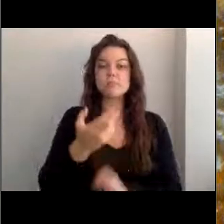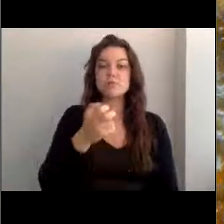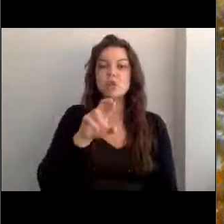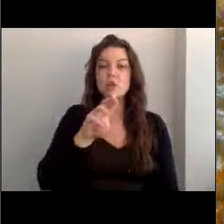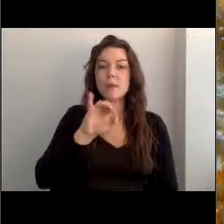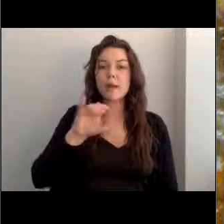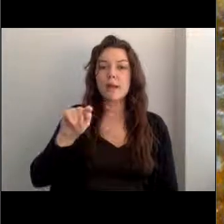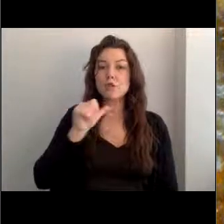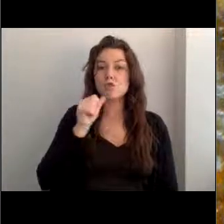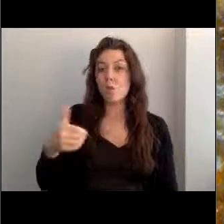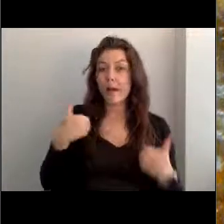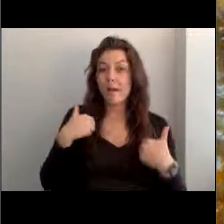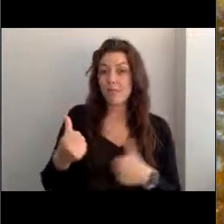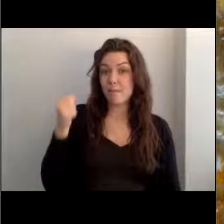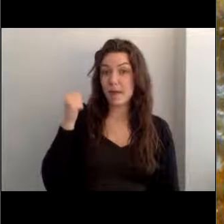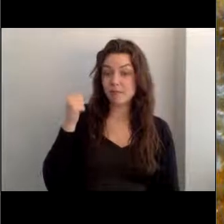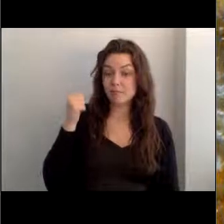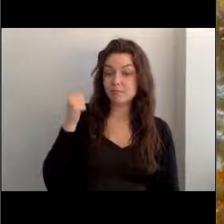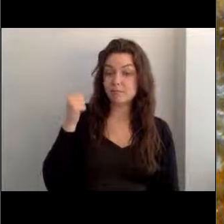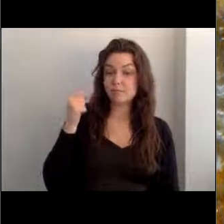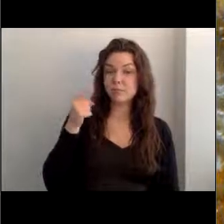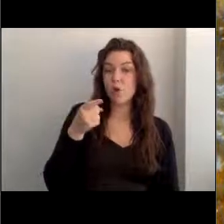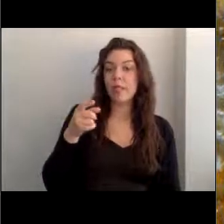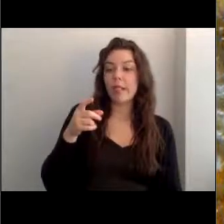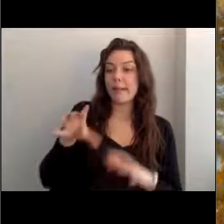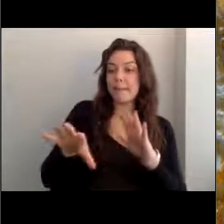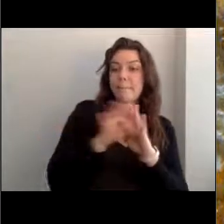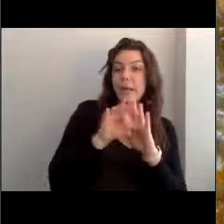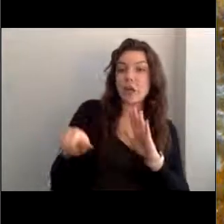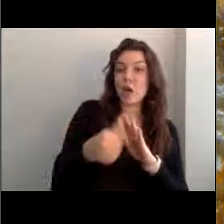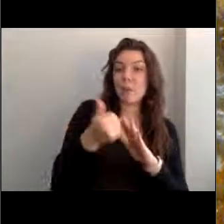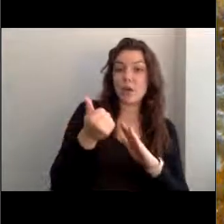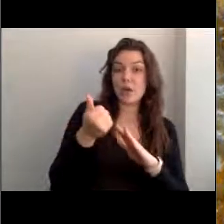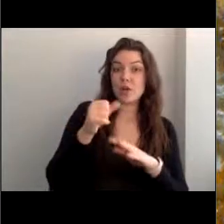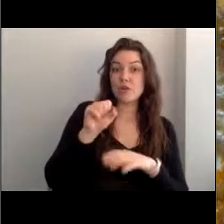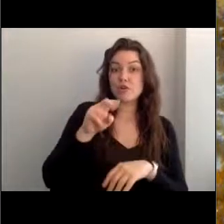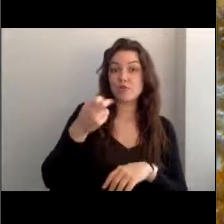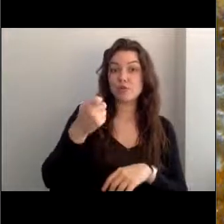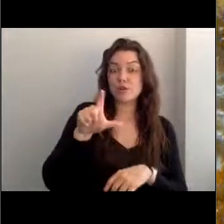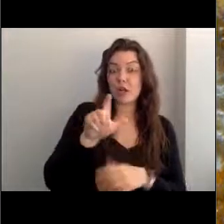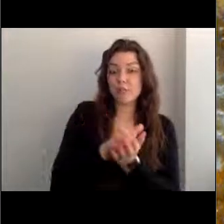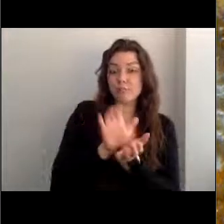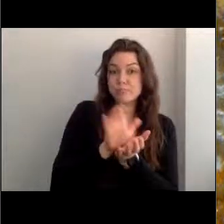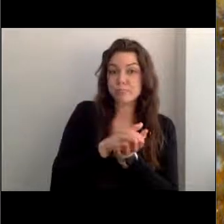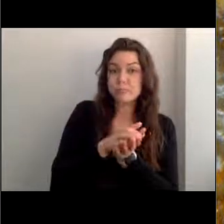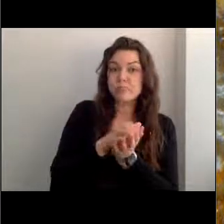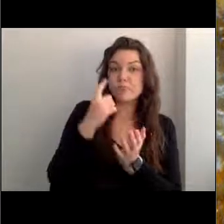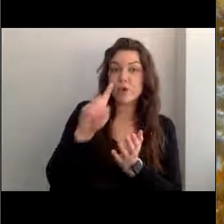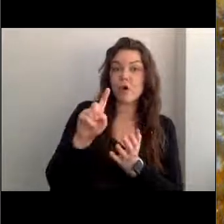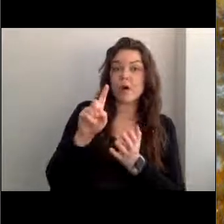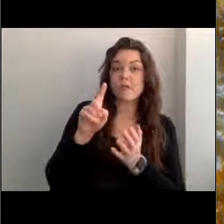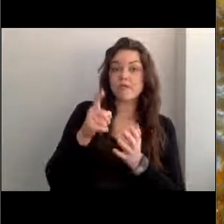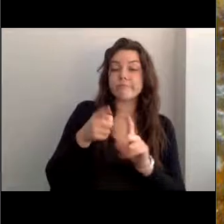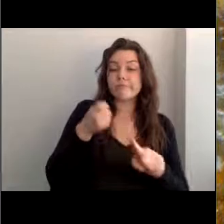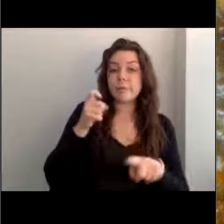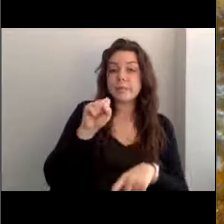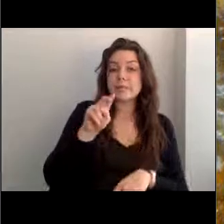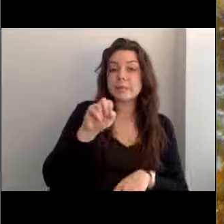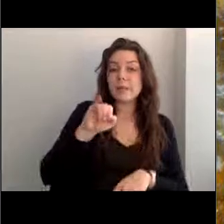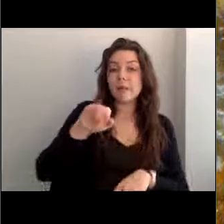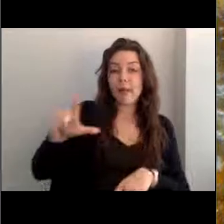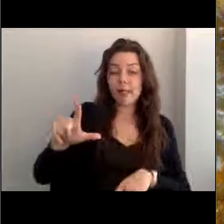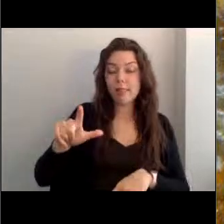back half. So they pick up another seashell belonging to a snail and tuck their back half inside that and use that as their home for their protection. This guy you